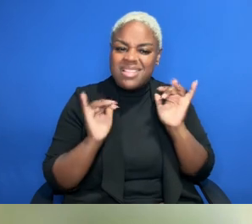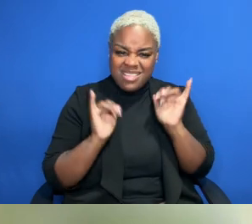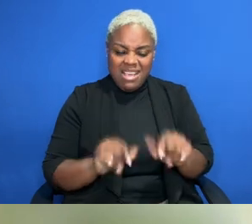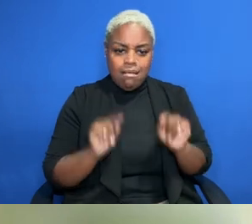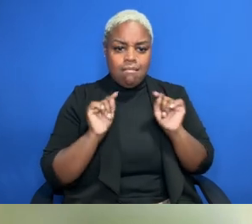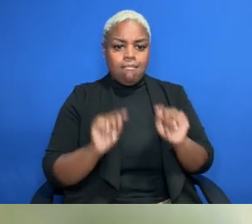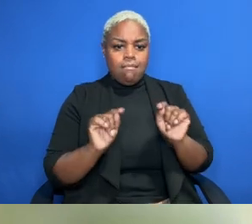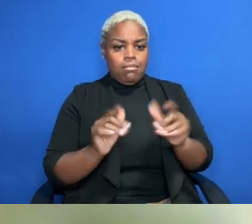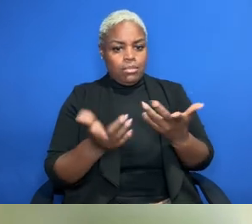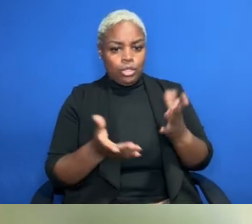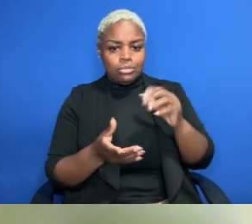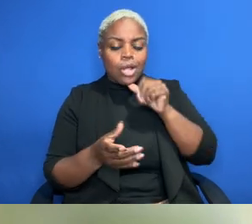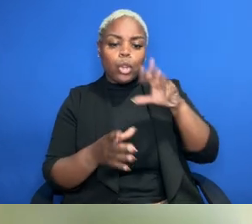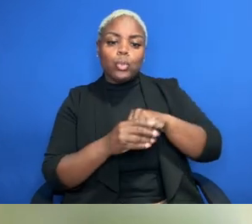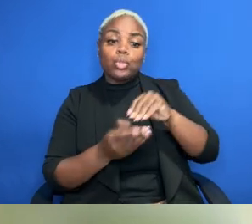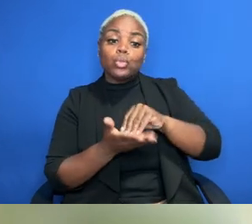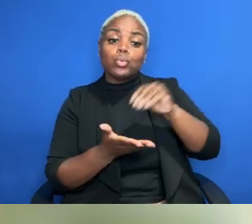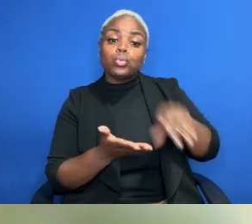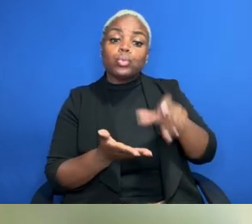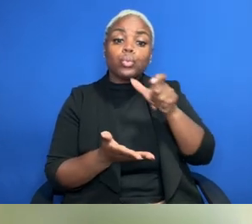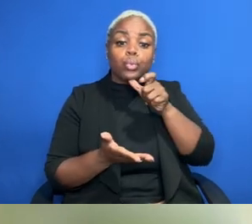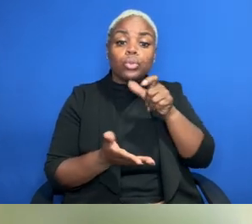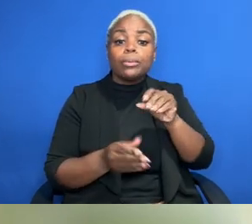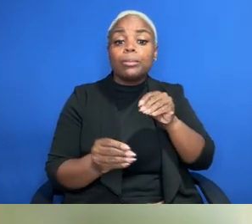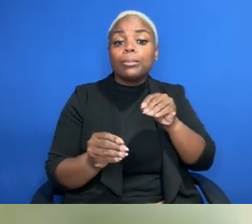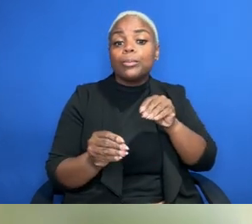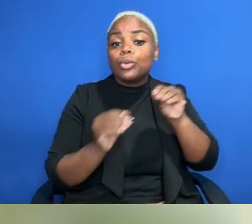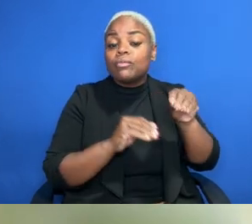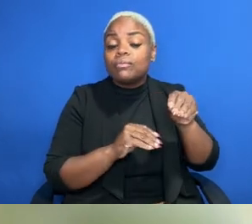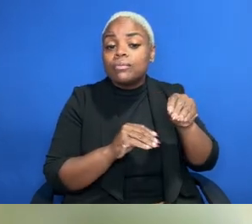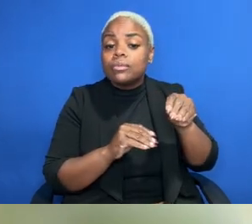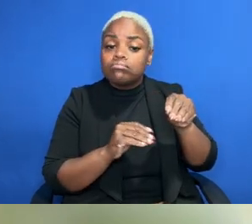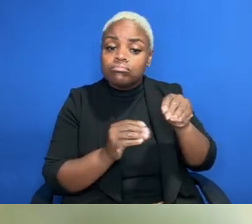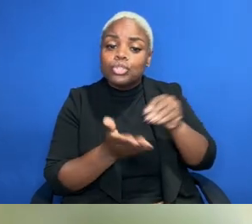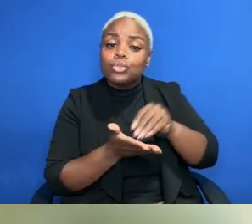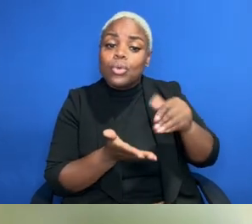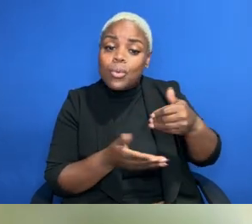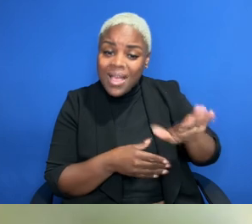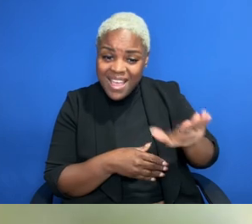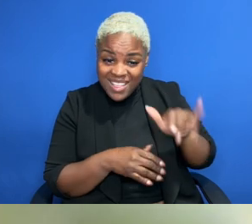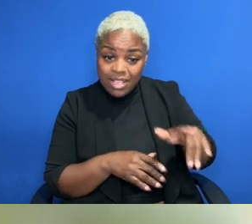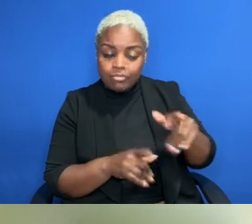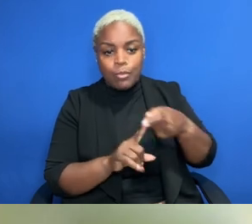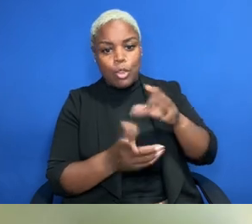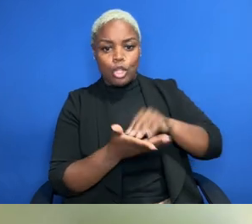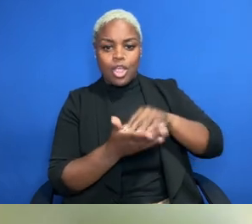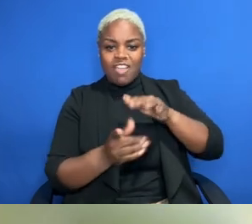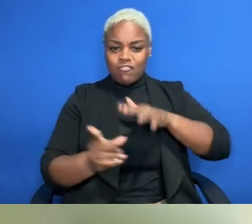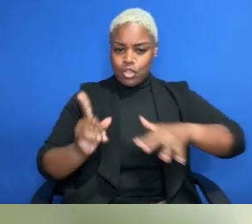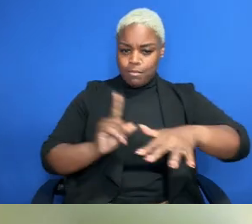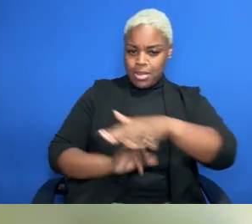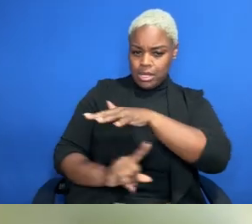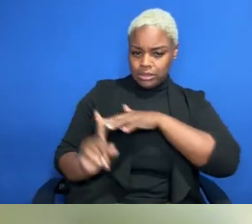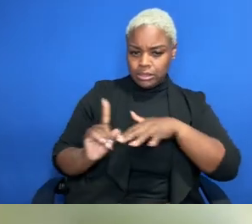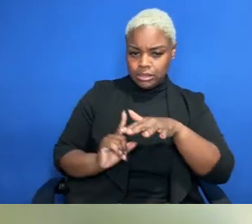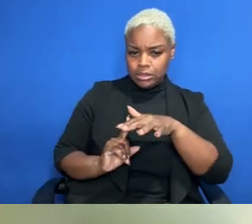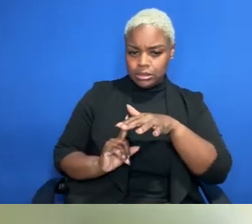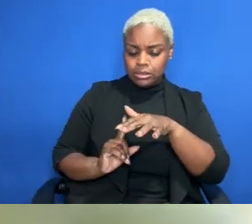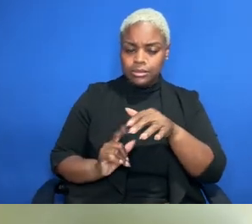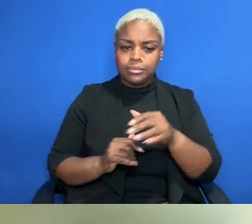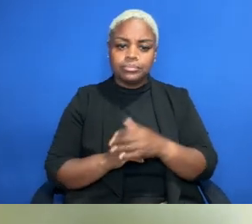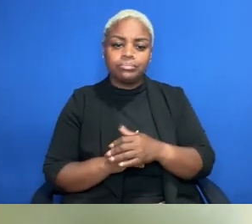can result from excluding students and moving students away from a